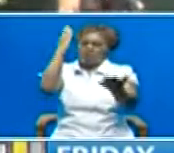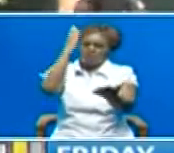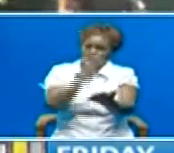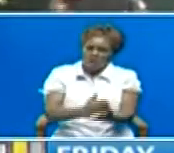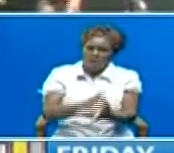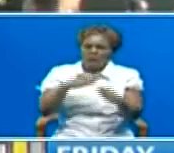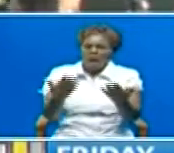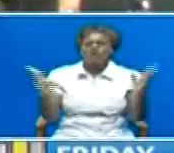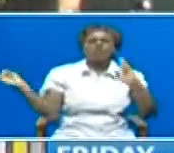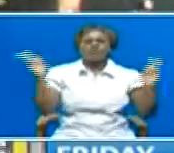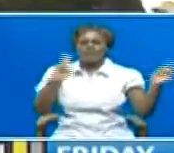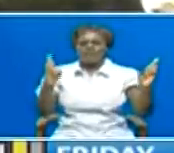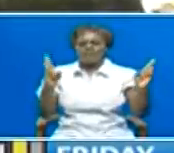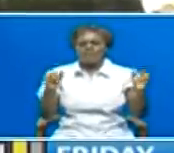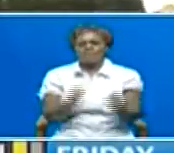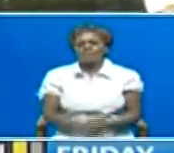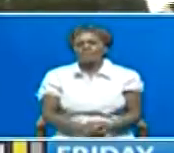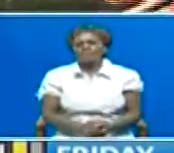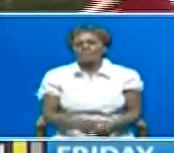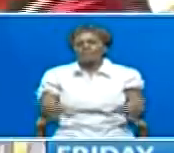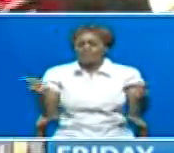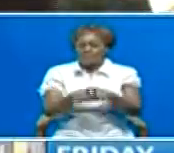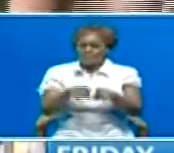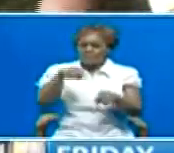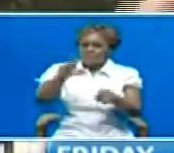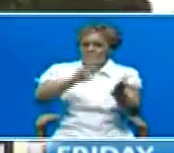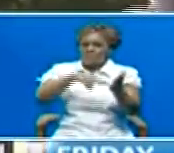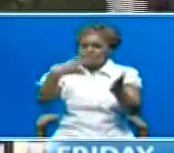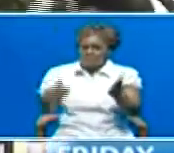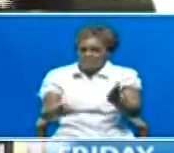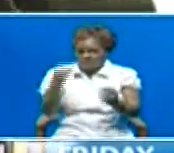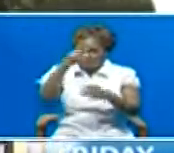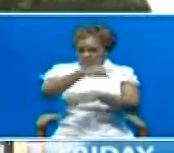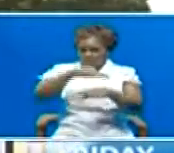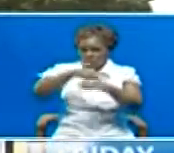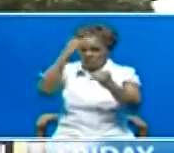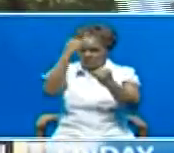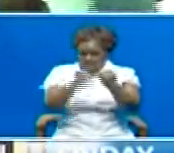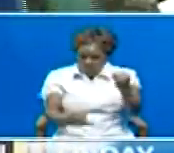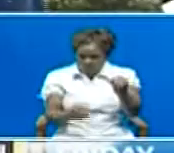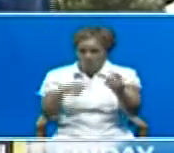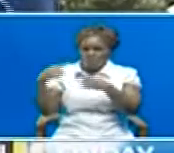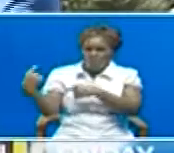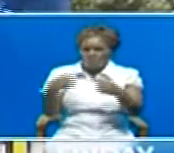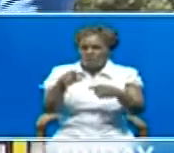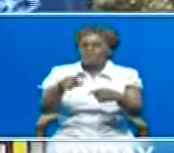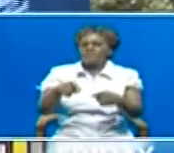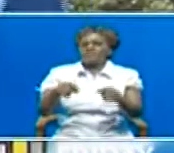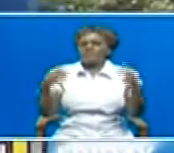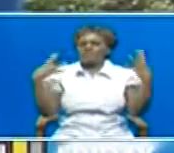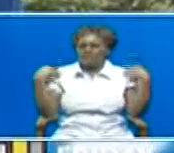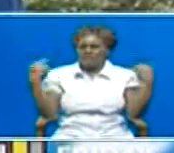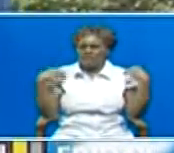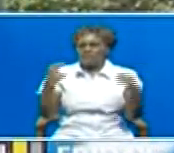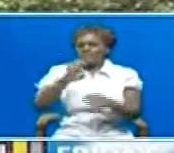how prepared we are for the games. Despite falling to Shimba Hills in the national finals, the Parkland-based ladies are still a bit of making to the